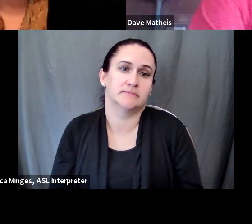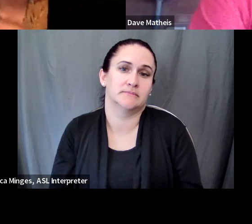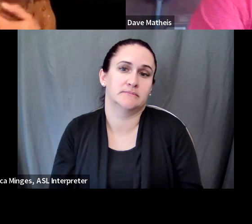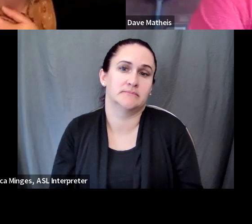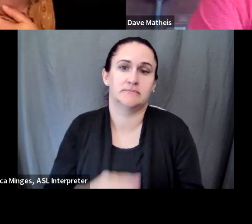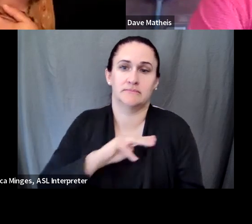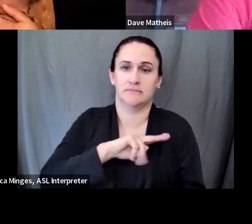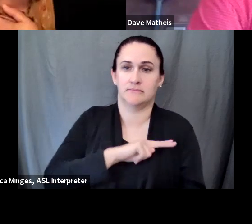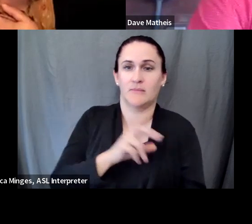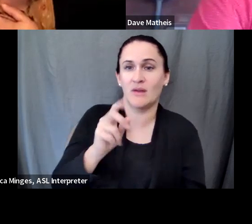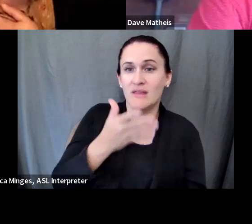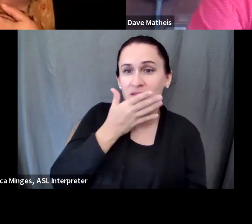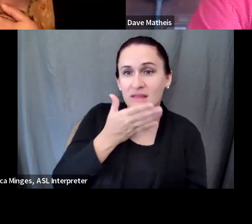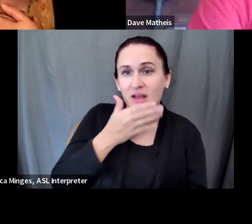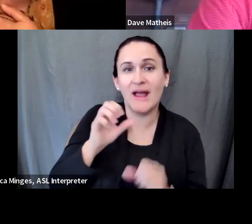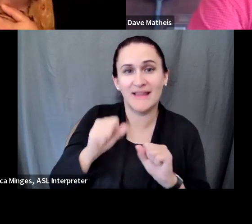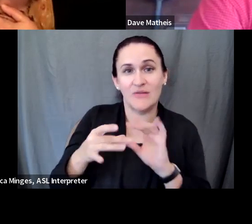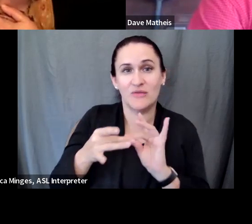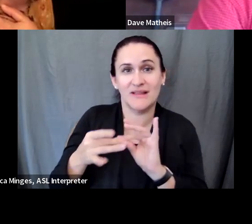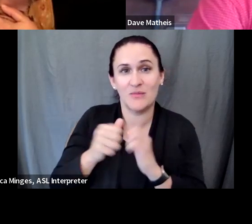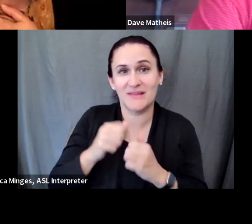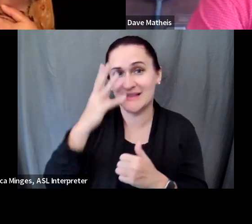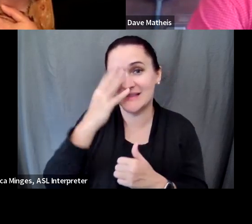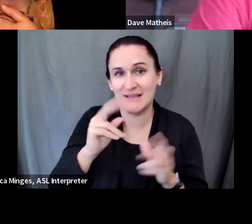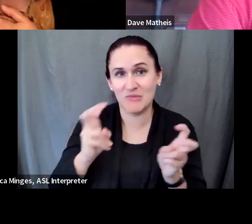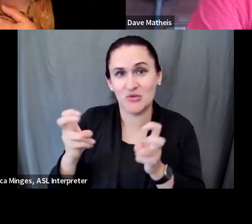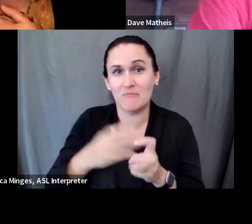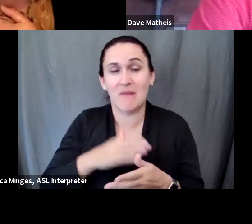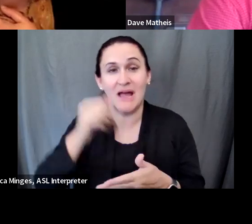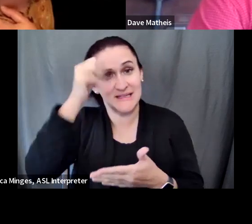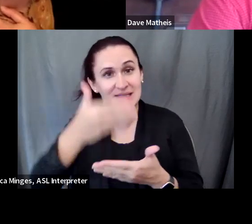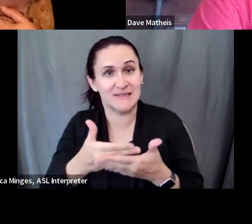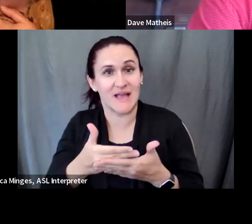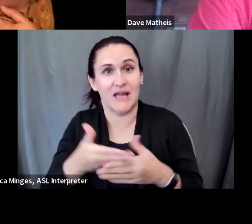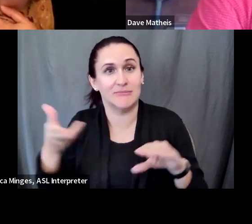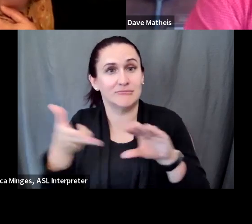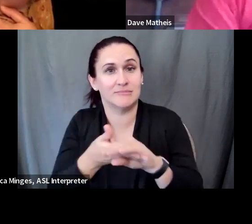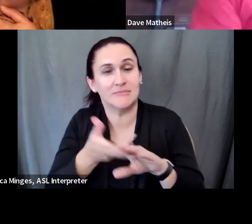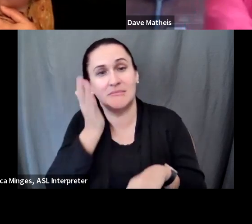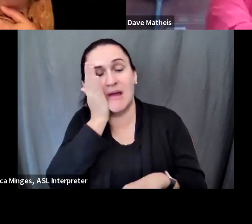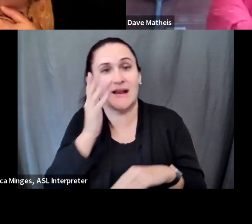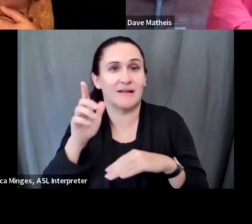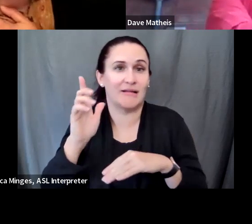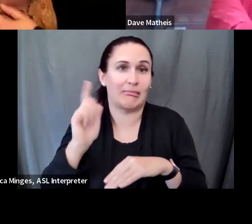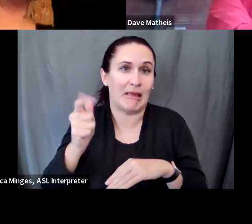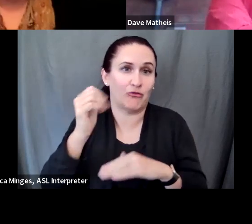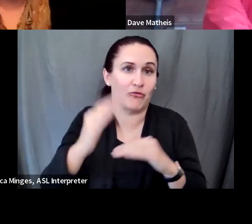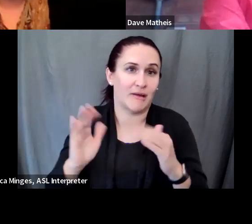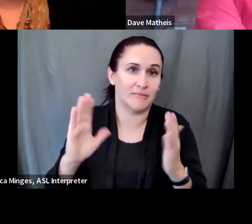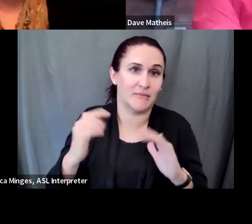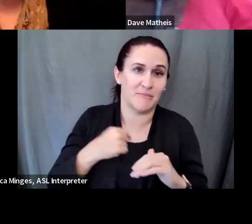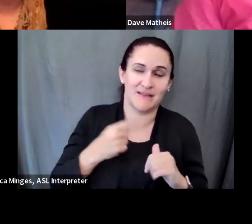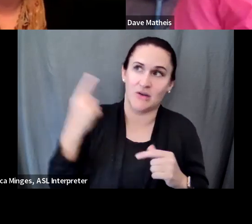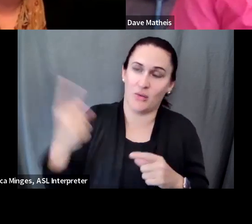Thank you. I can relate to the sleep issue. My son went to bed way later than I did last night, and it's constantly a struggle,